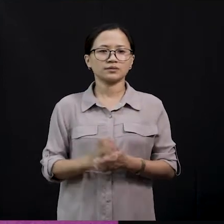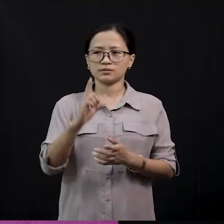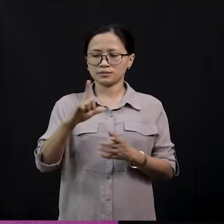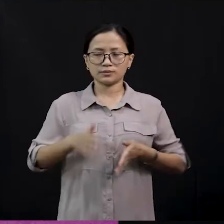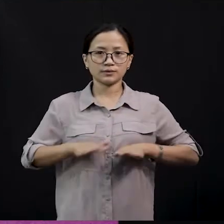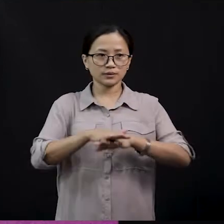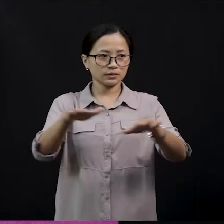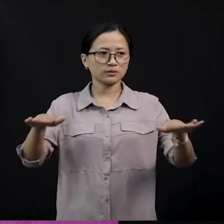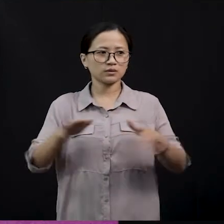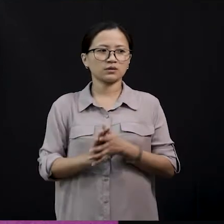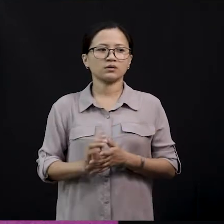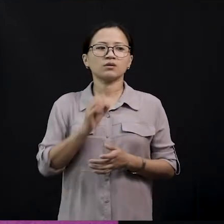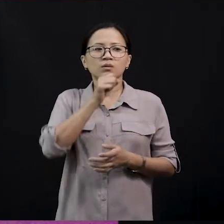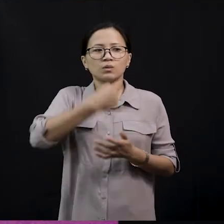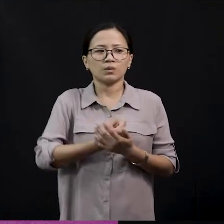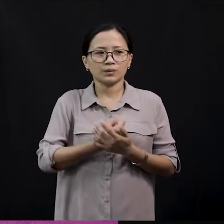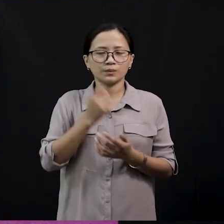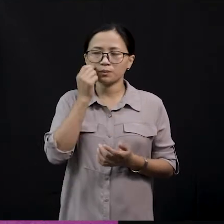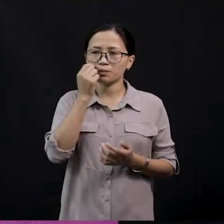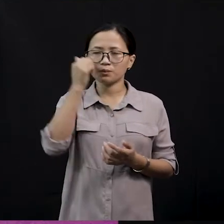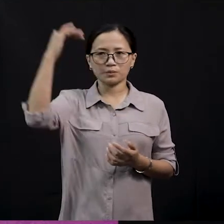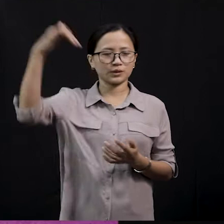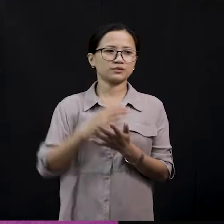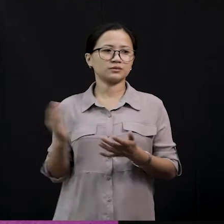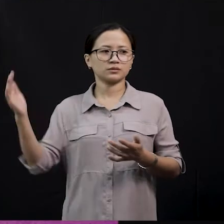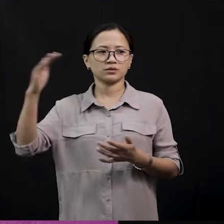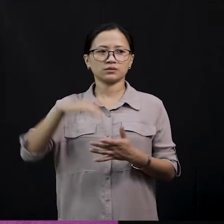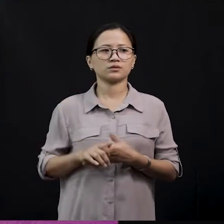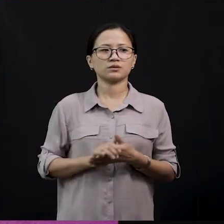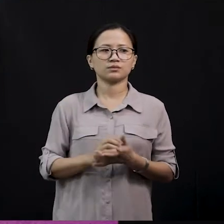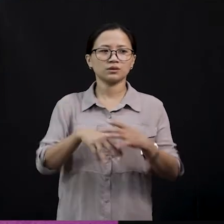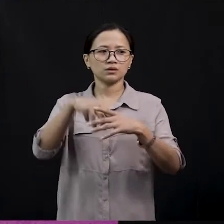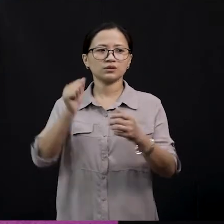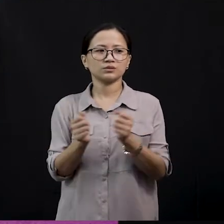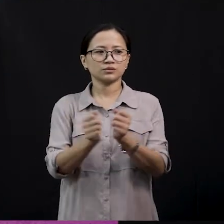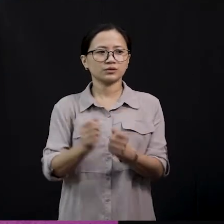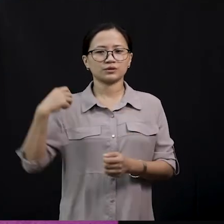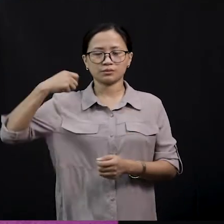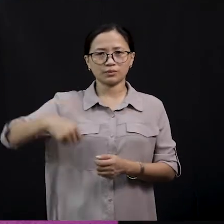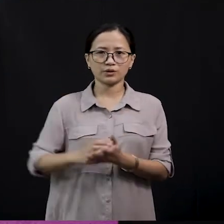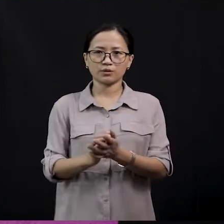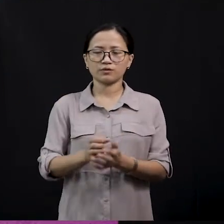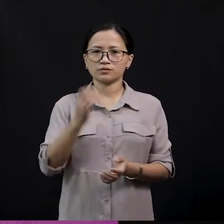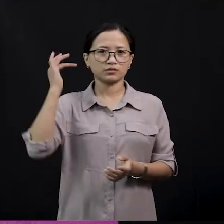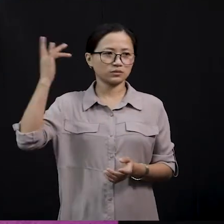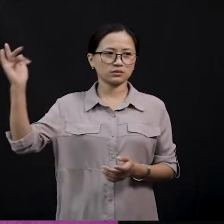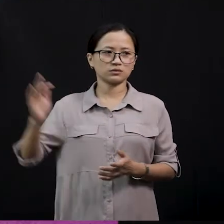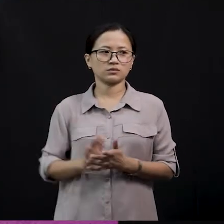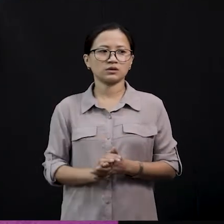gold. He pondered and said, "I will hire you with my money."